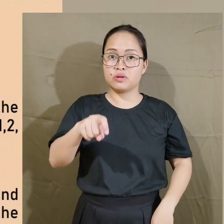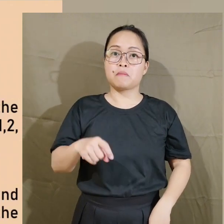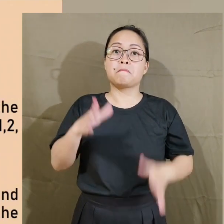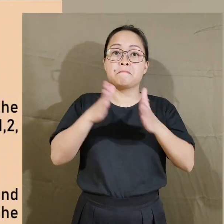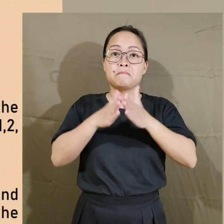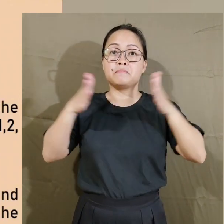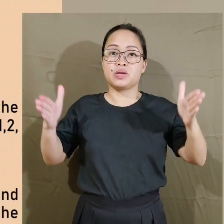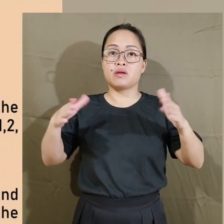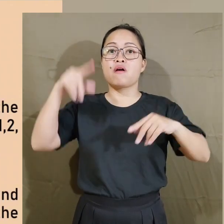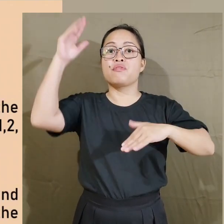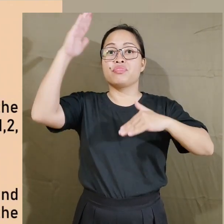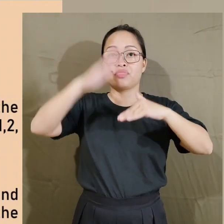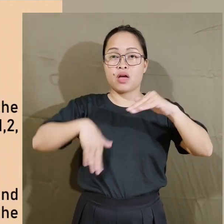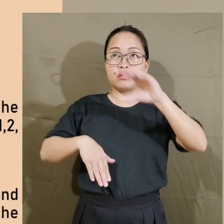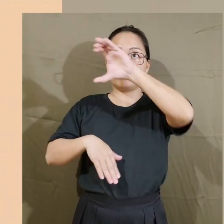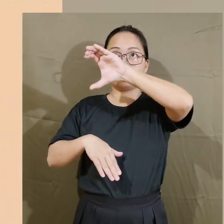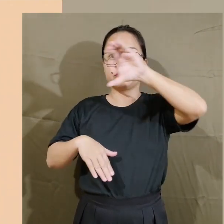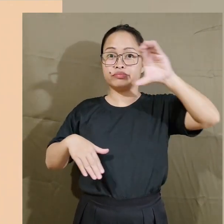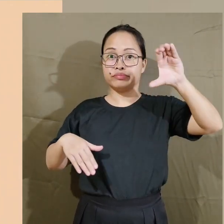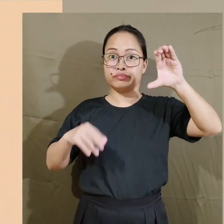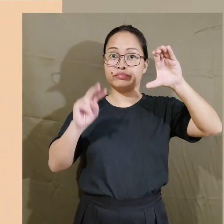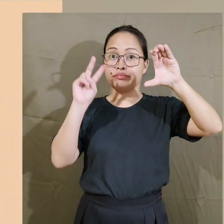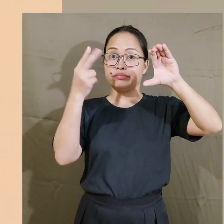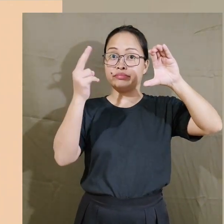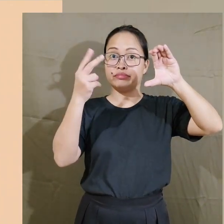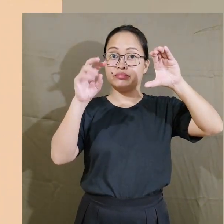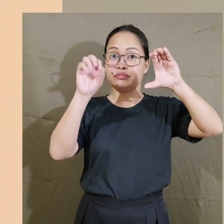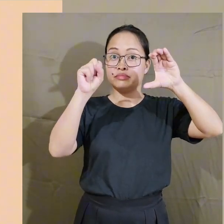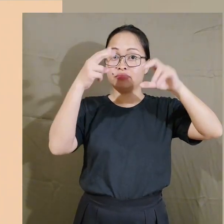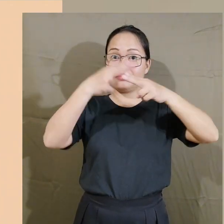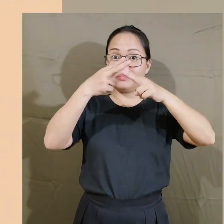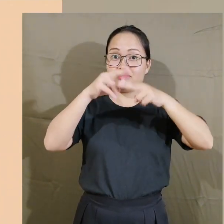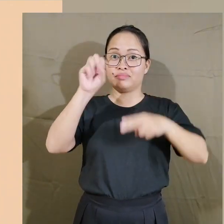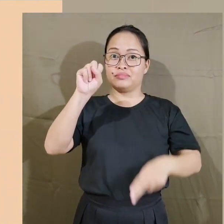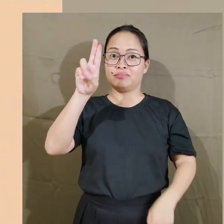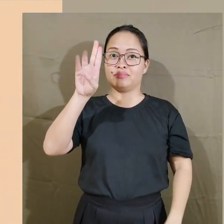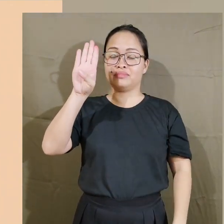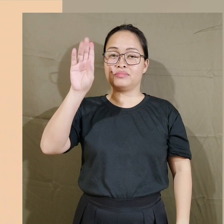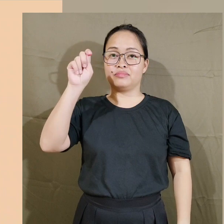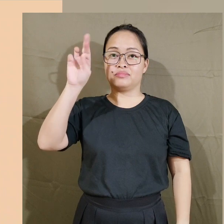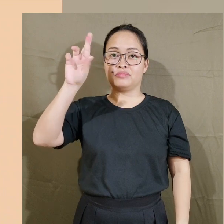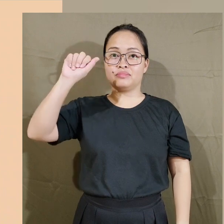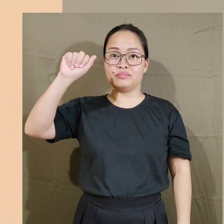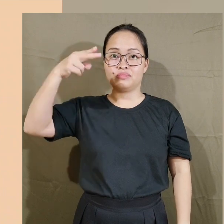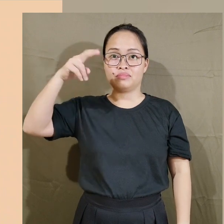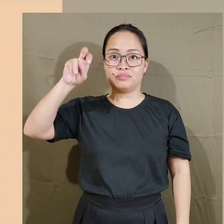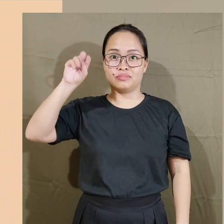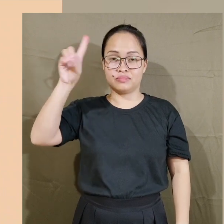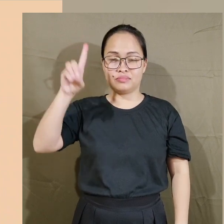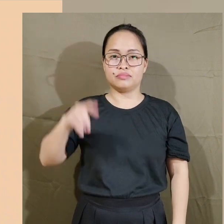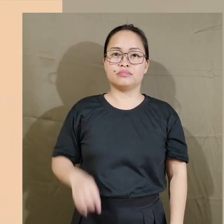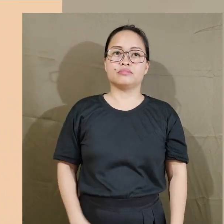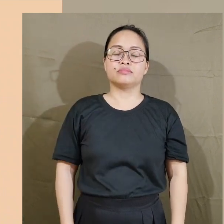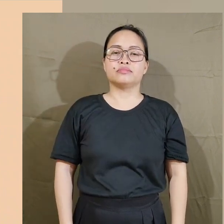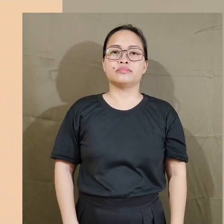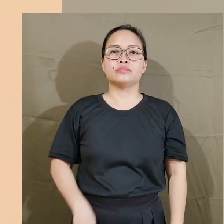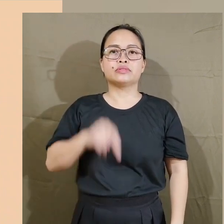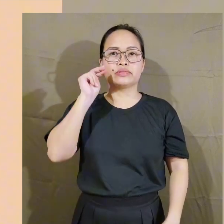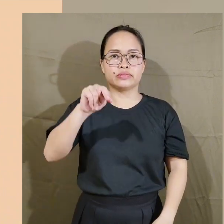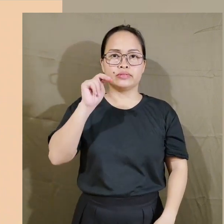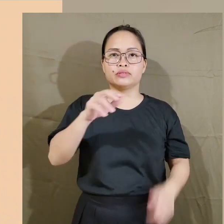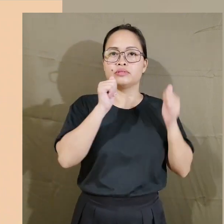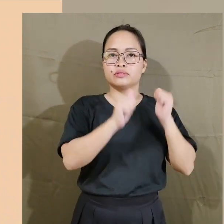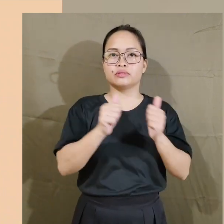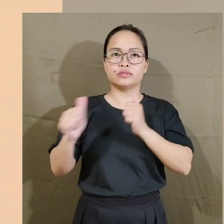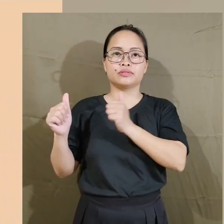than the subtrahend. So in subtracting, we need to place the given numbers